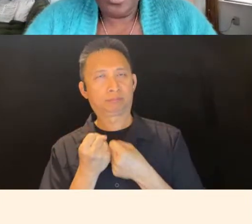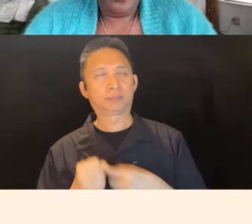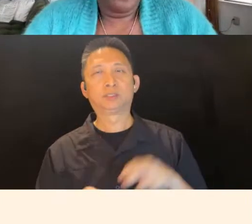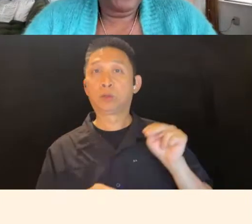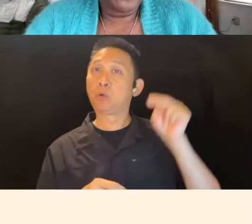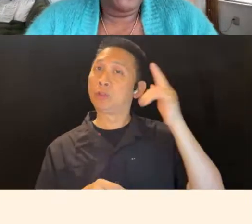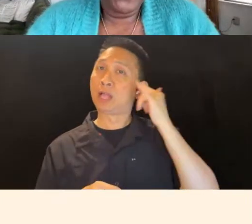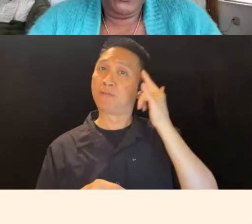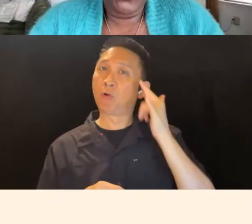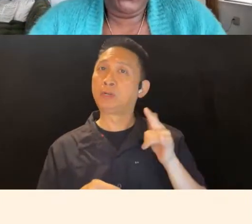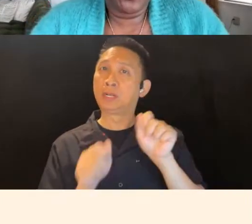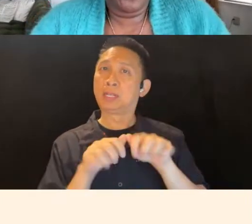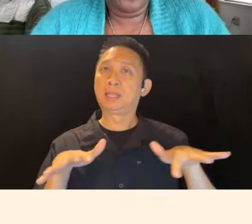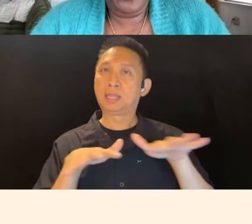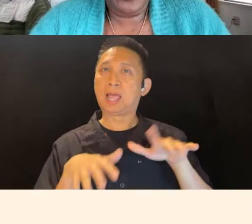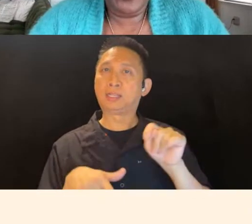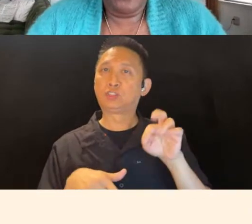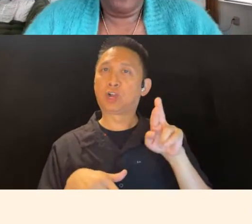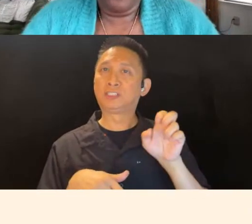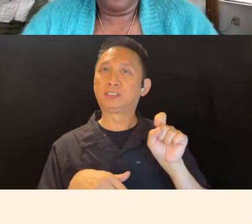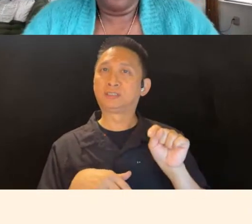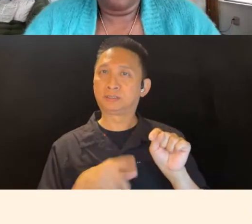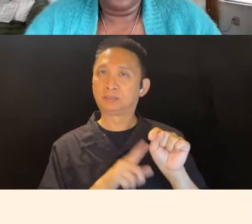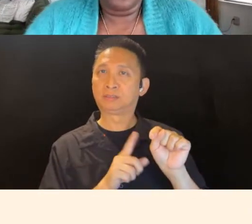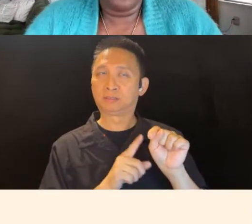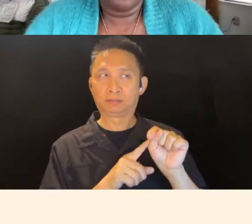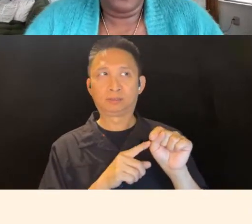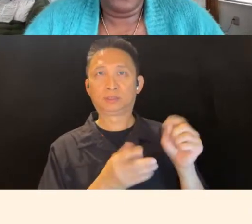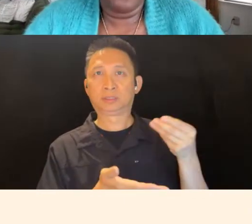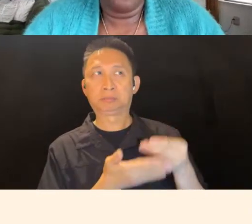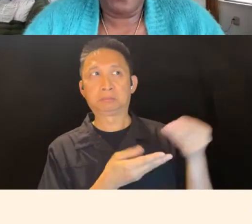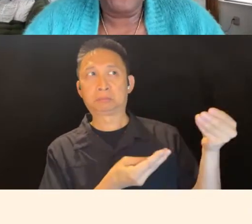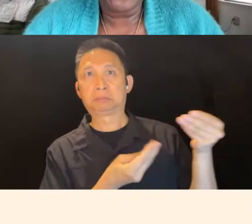Trust undertook the